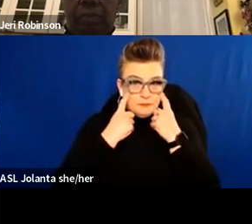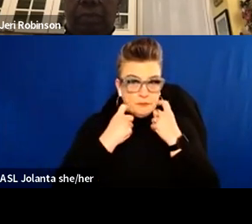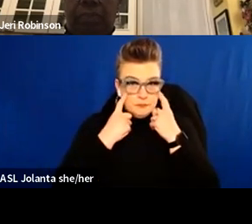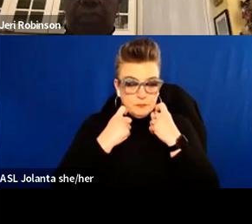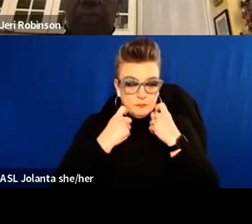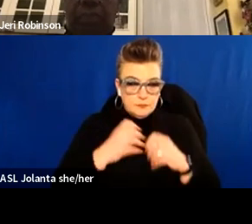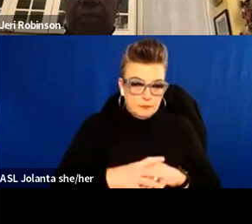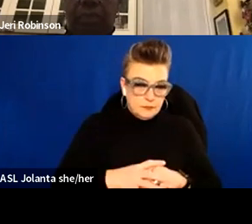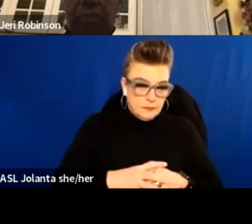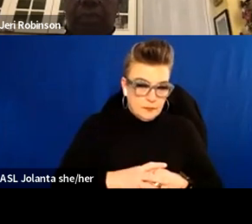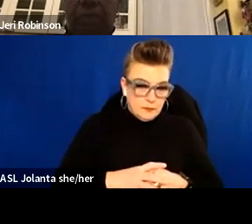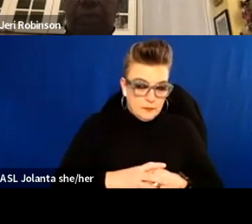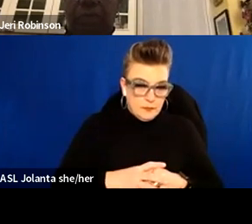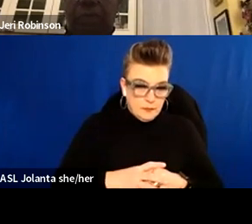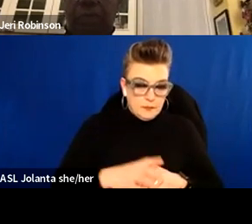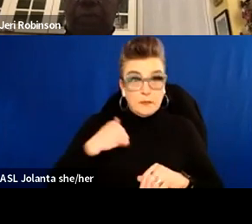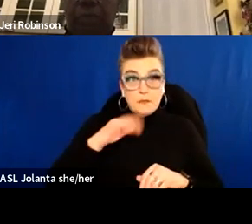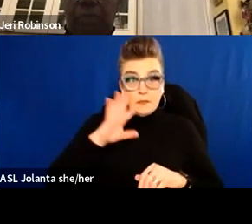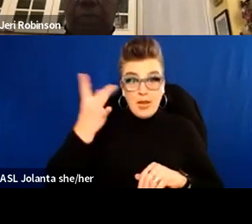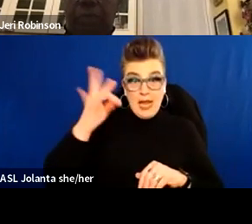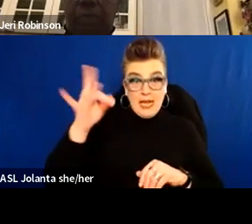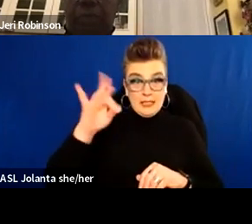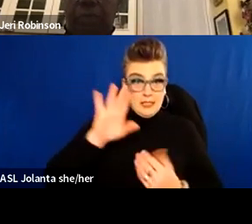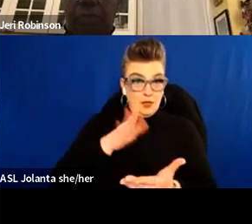i came to the united states when i was 18.